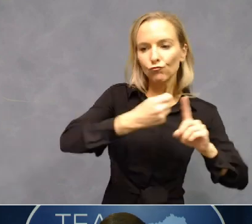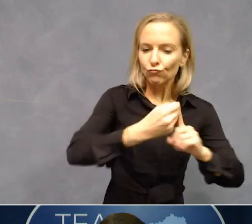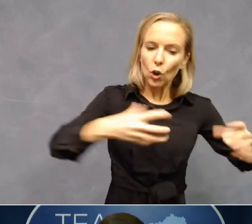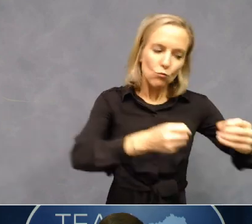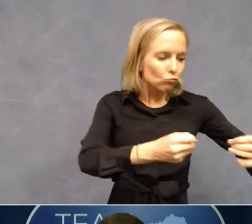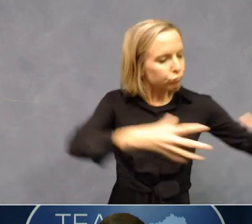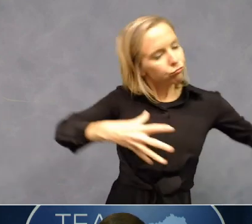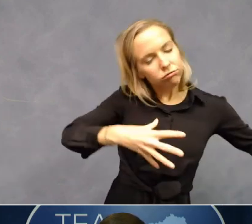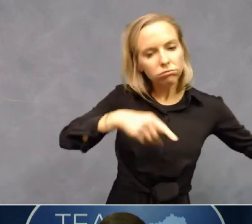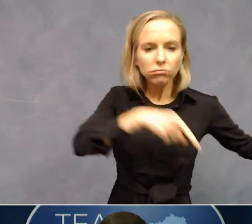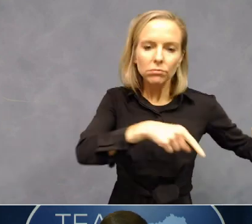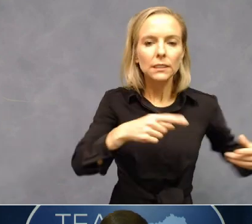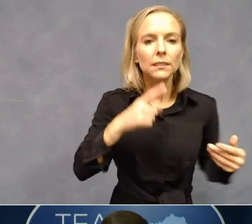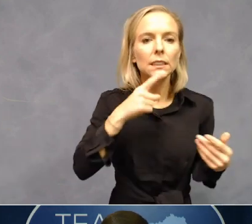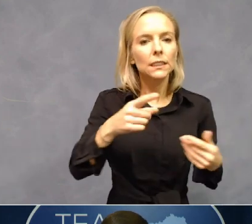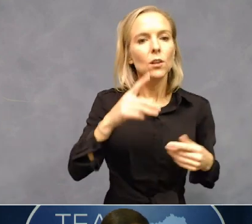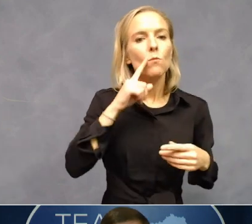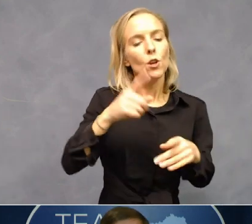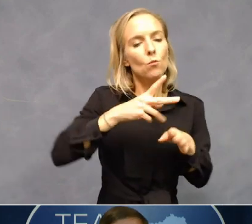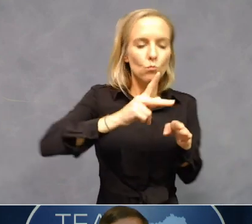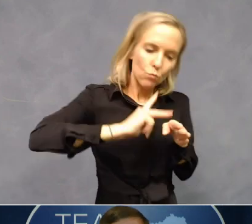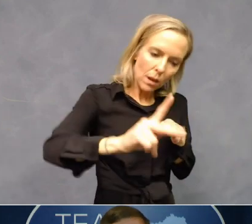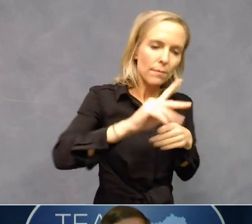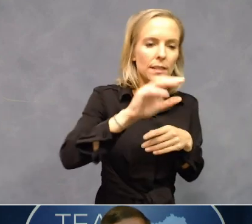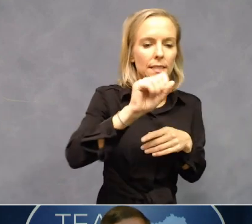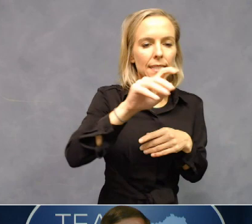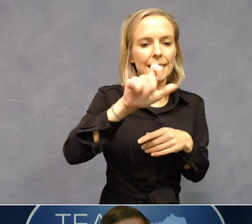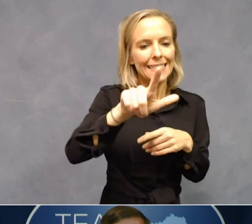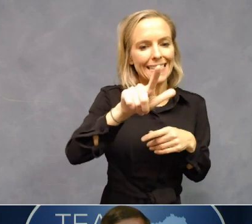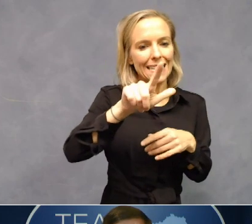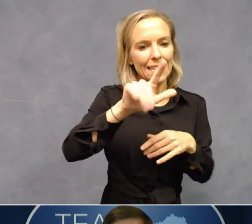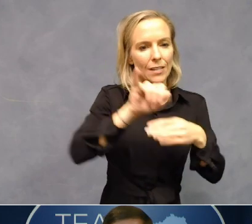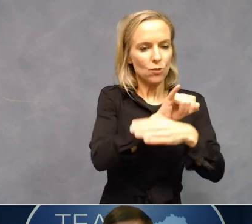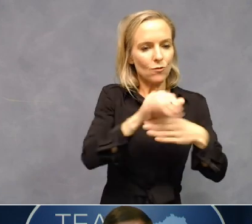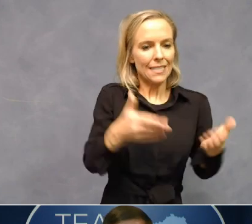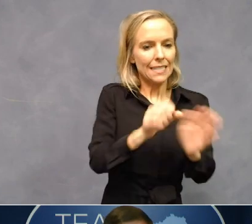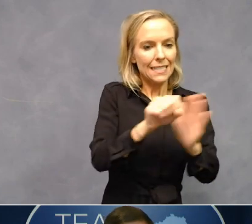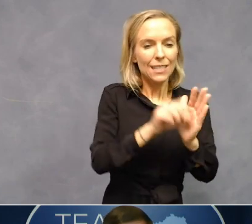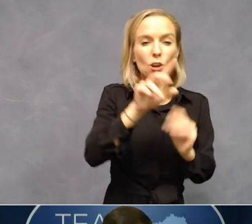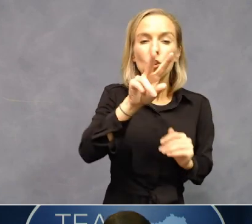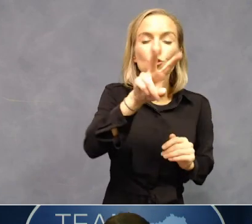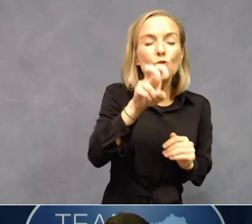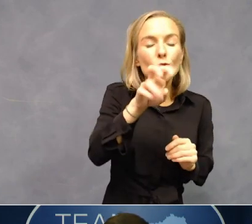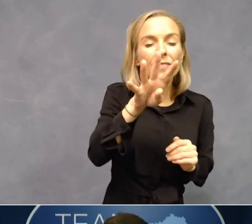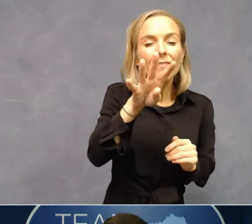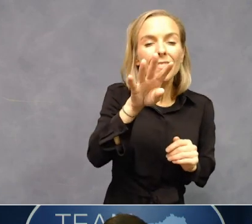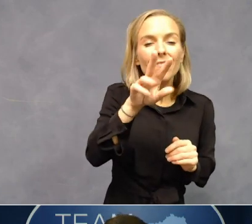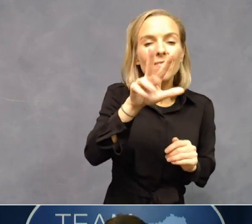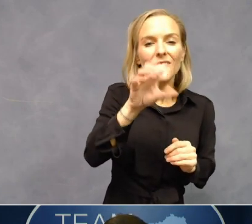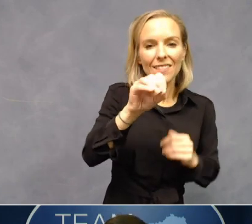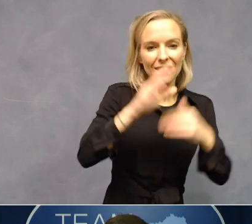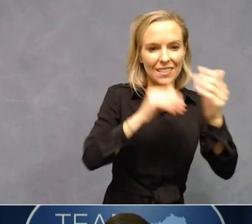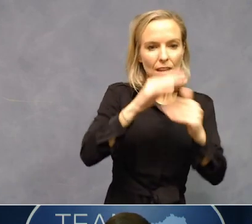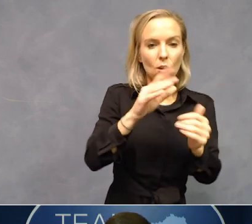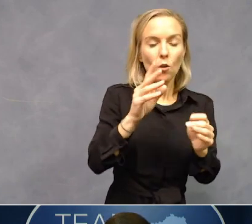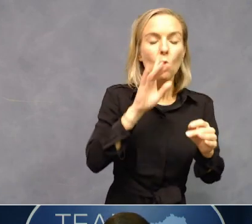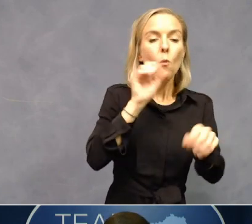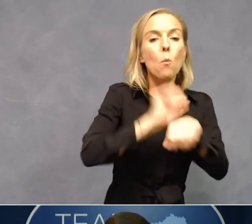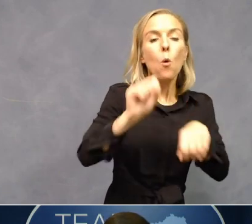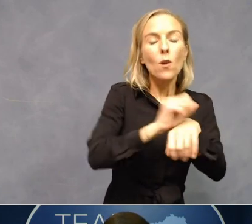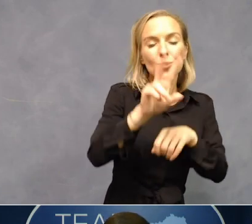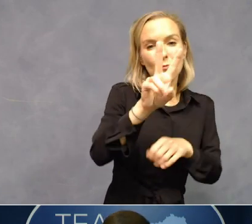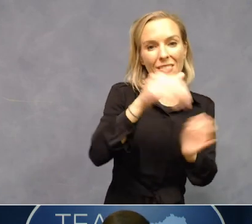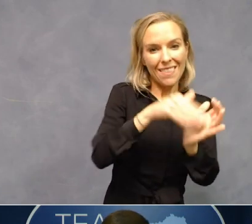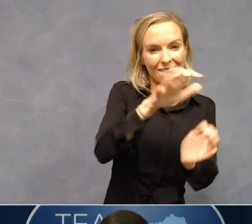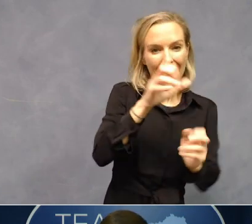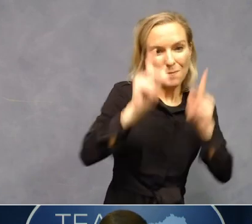metals industry in our state that includes 220 facilities and employs over 25,000 people. It will also be the